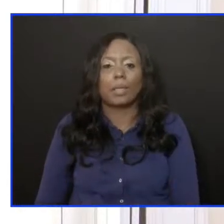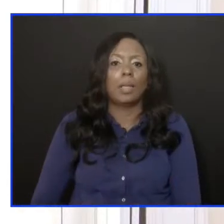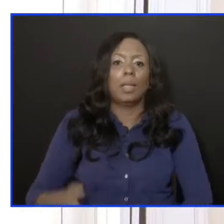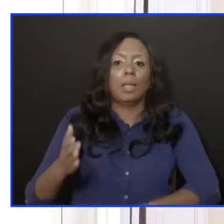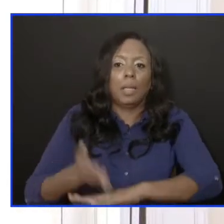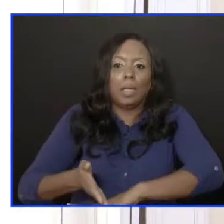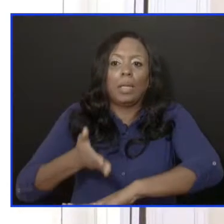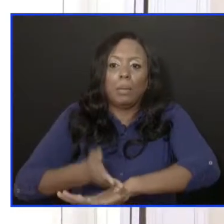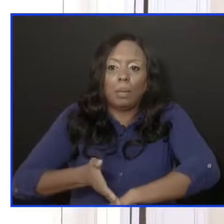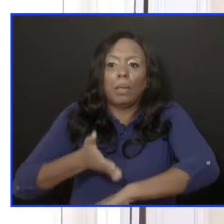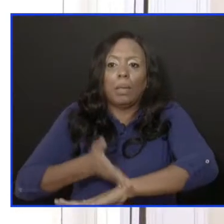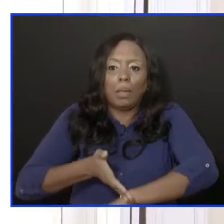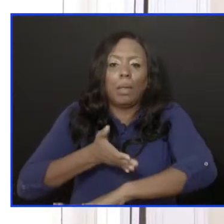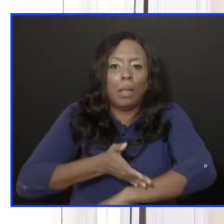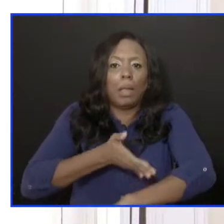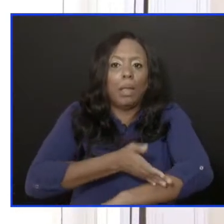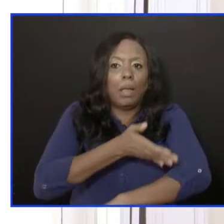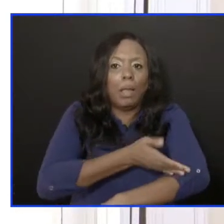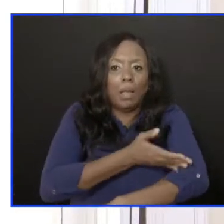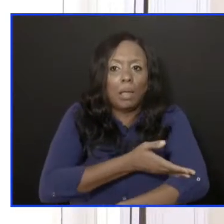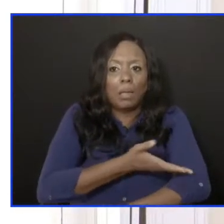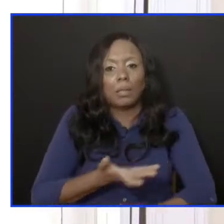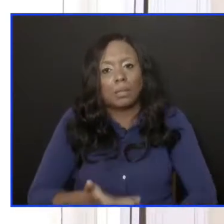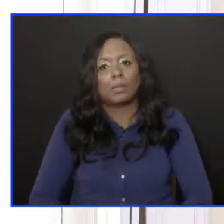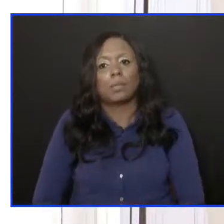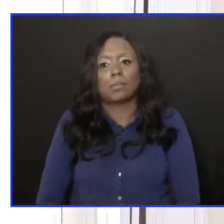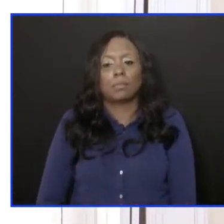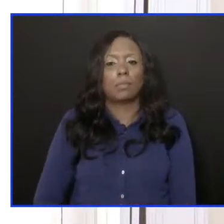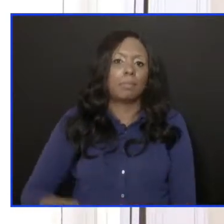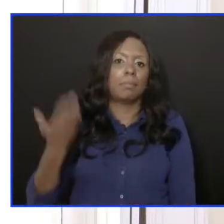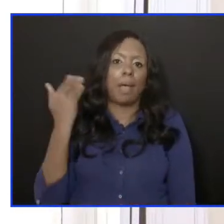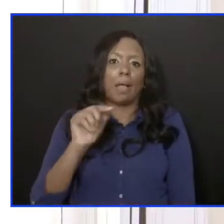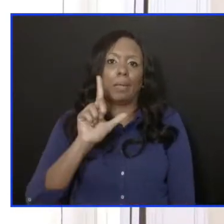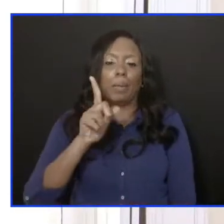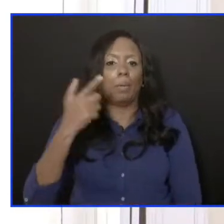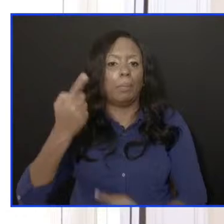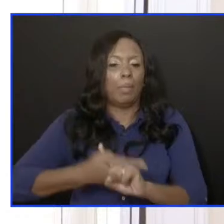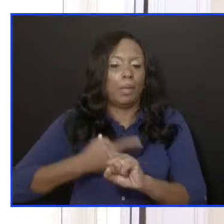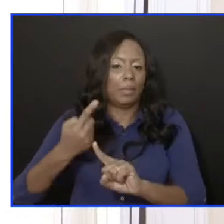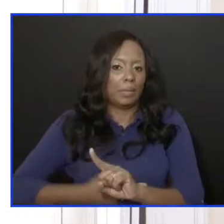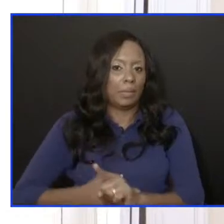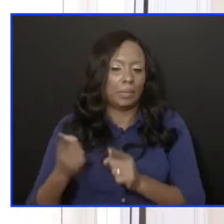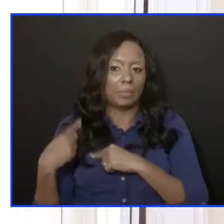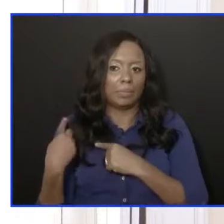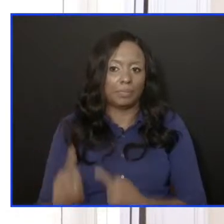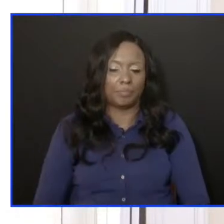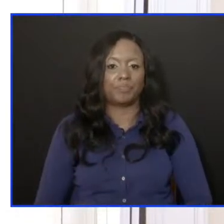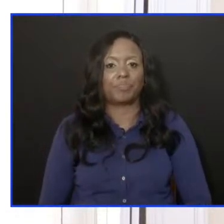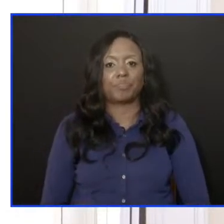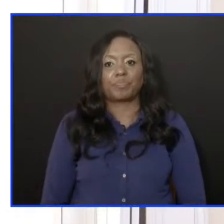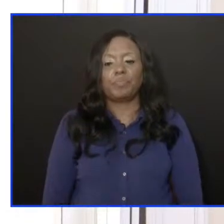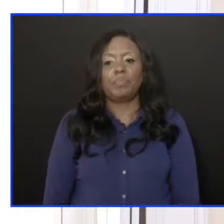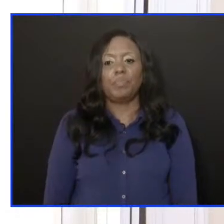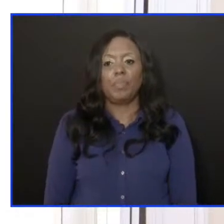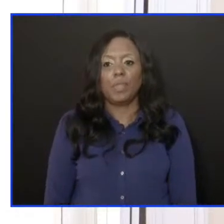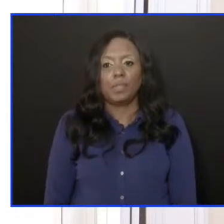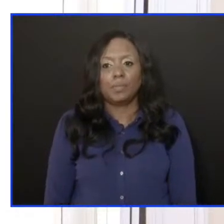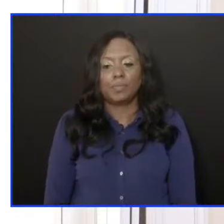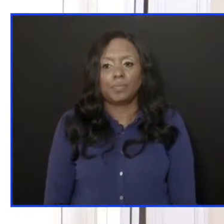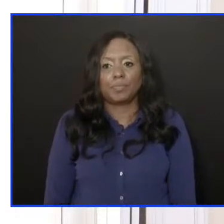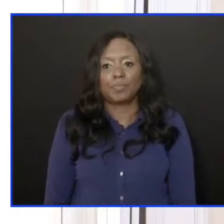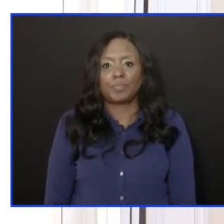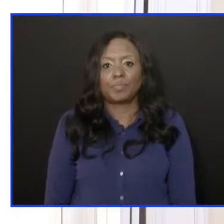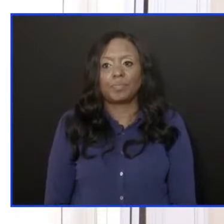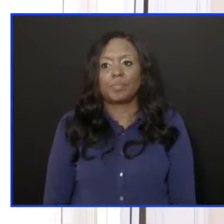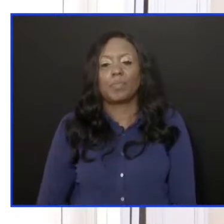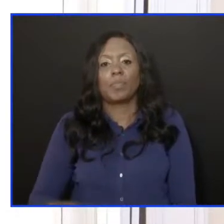the pandemic over the course of the last 21 months or so. We want to thank them as well for the